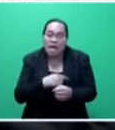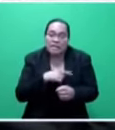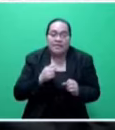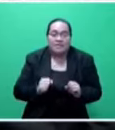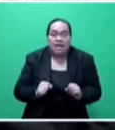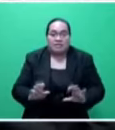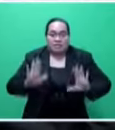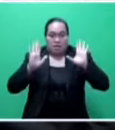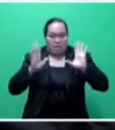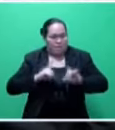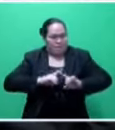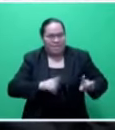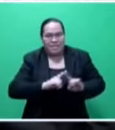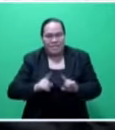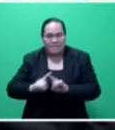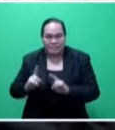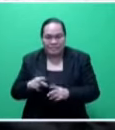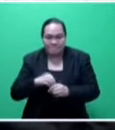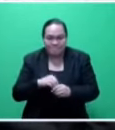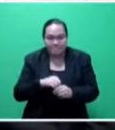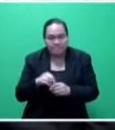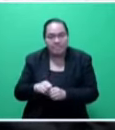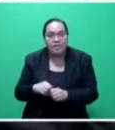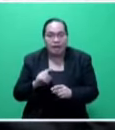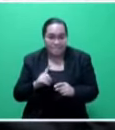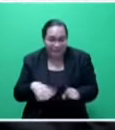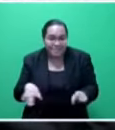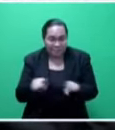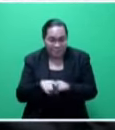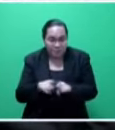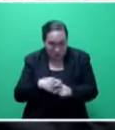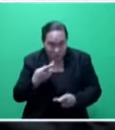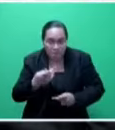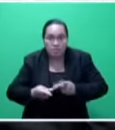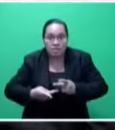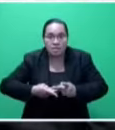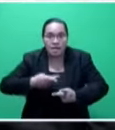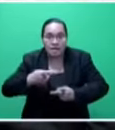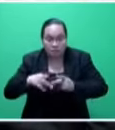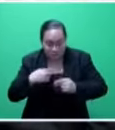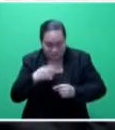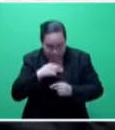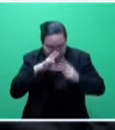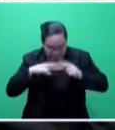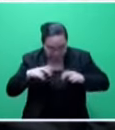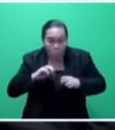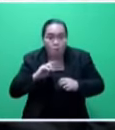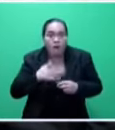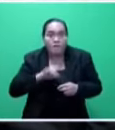our entities. But at the same time, as we're going through this process of austerity, we always want to